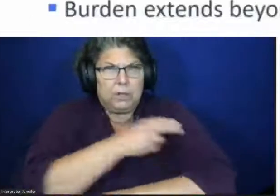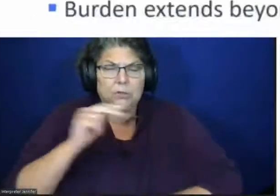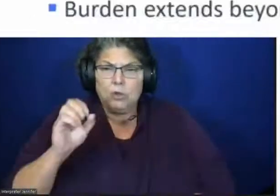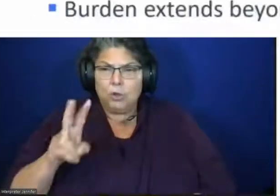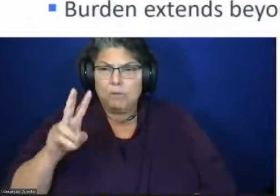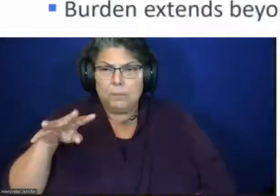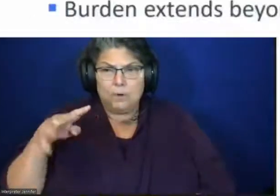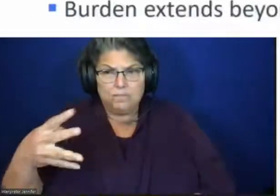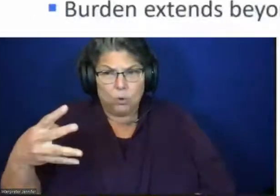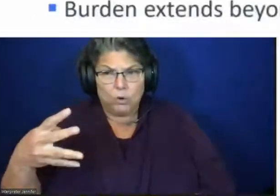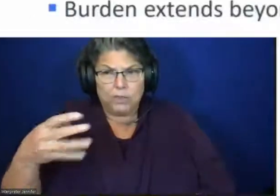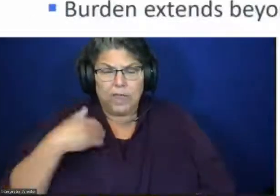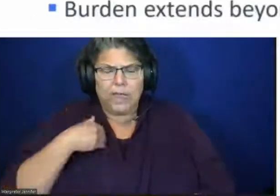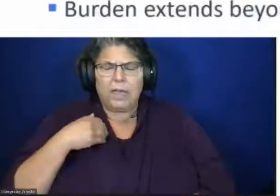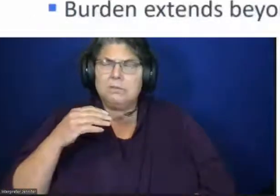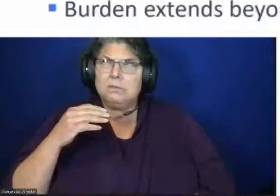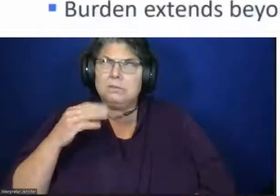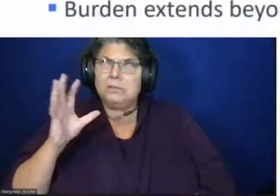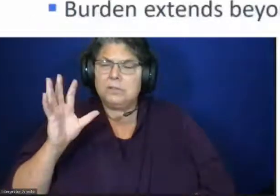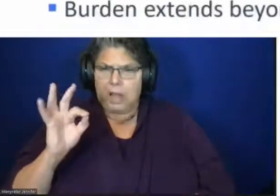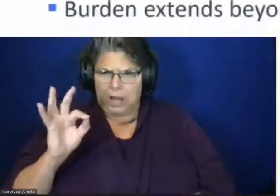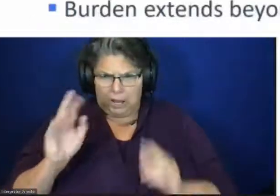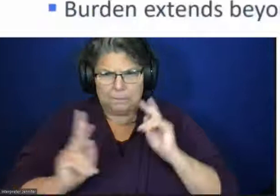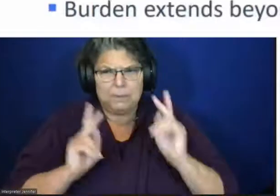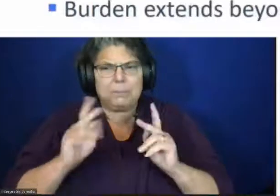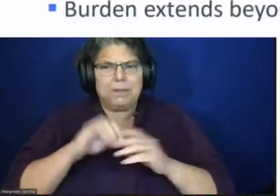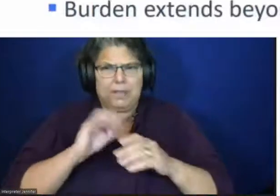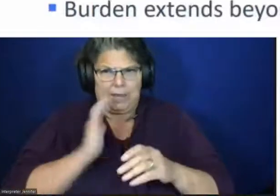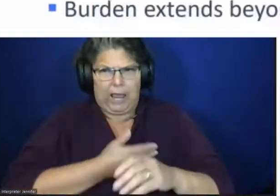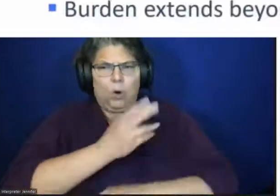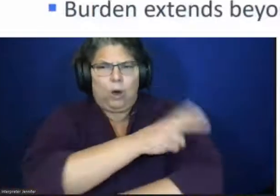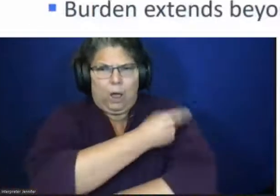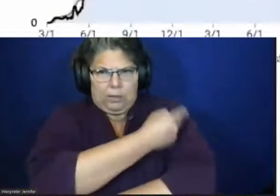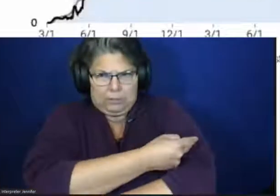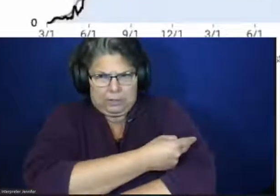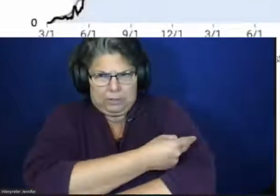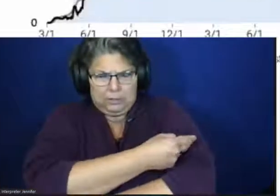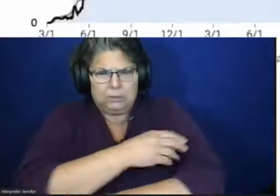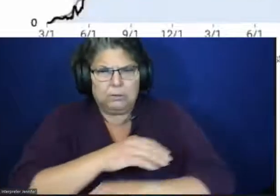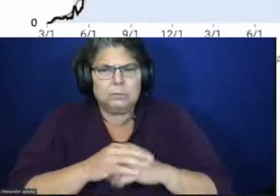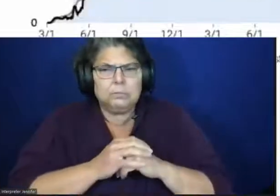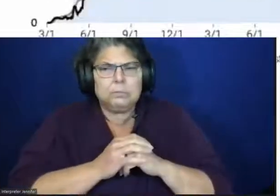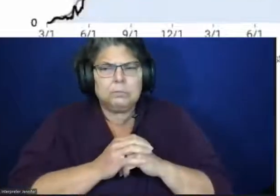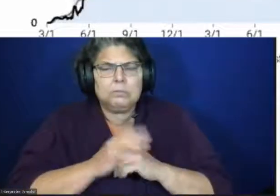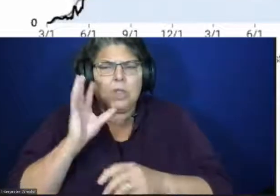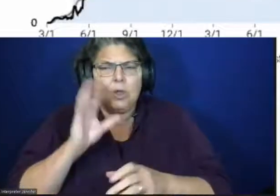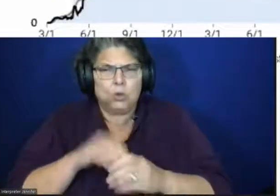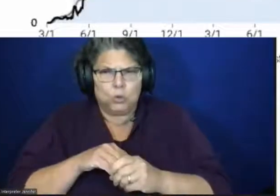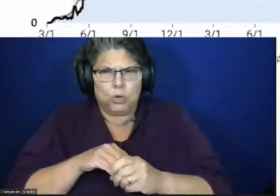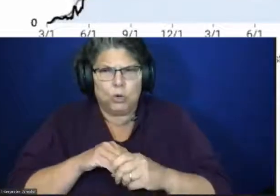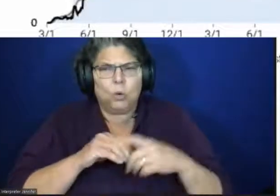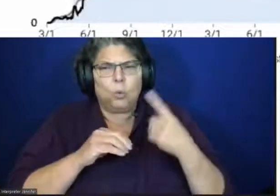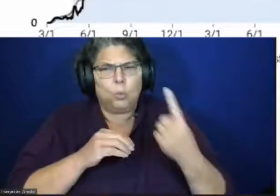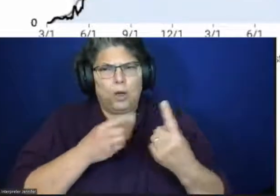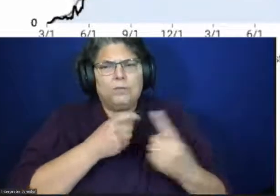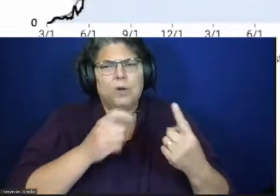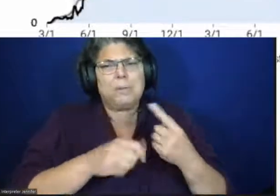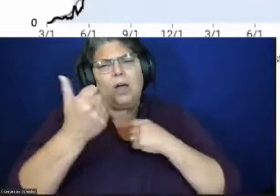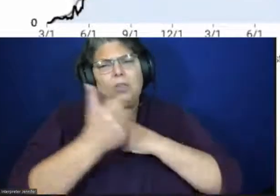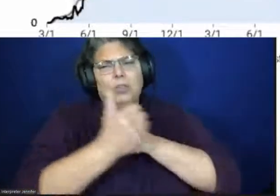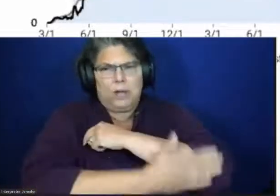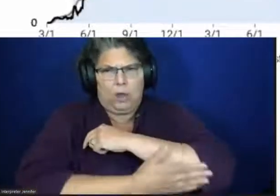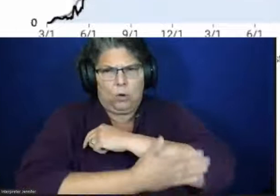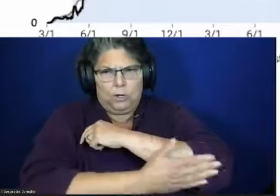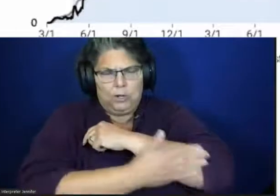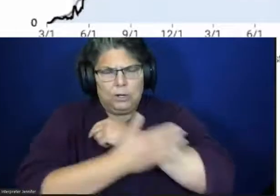had 9 patients in our hospitals, including 1 from out of county.